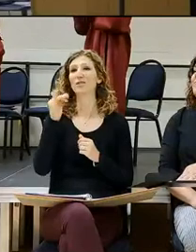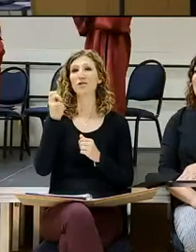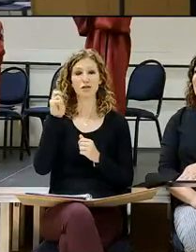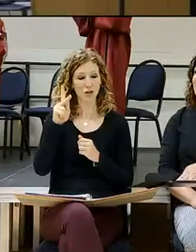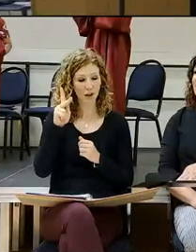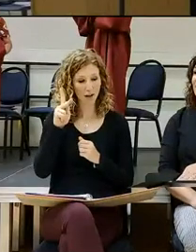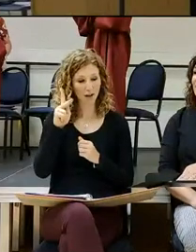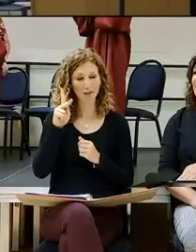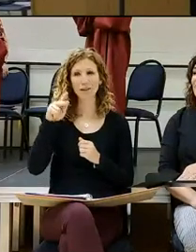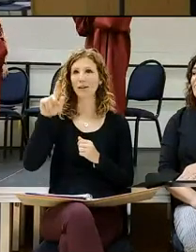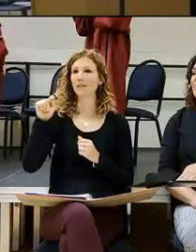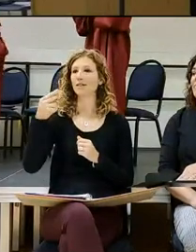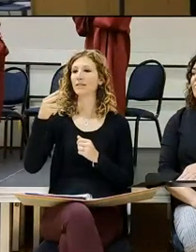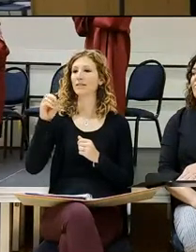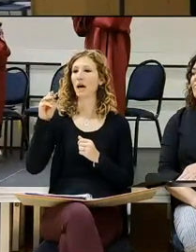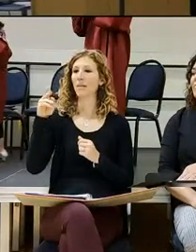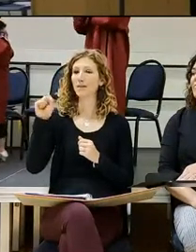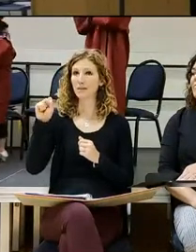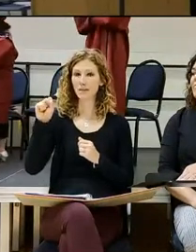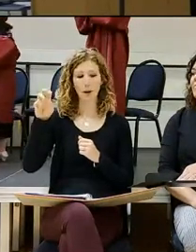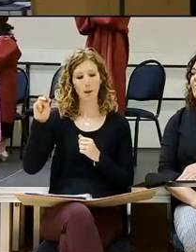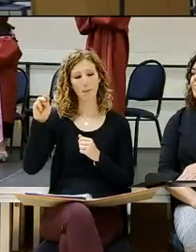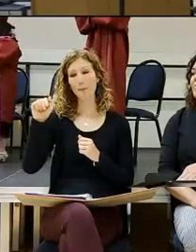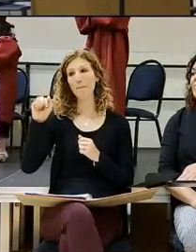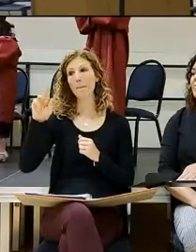Jack Thomas Marks.